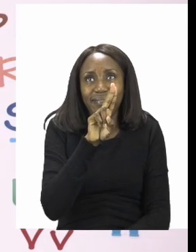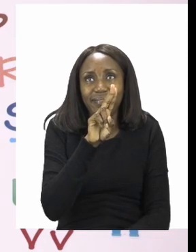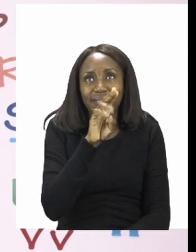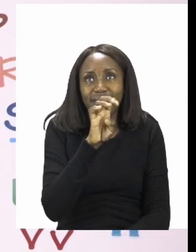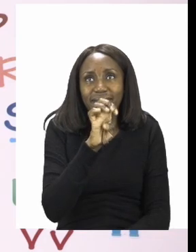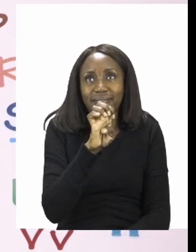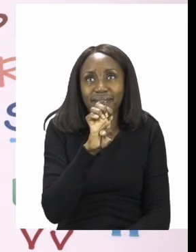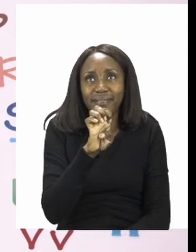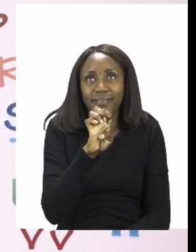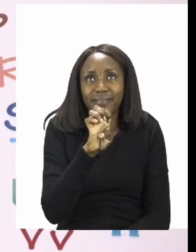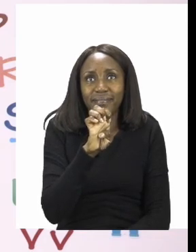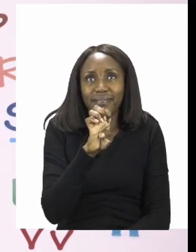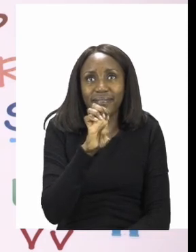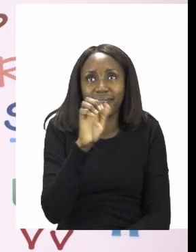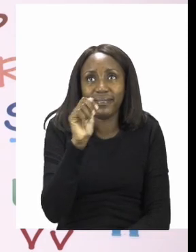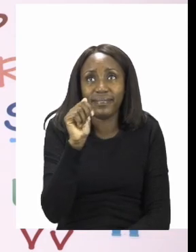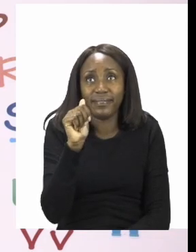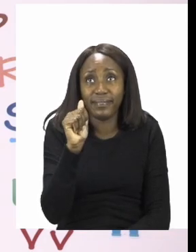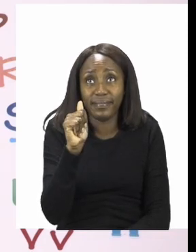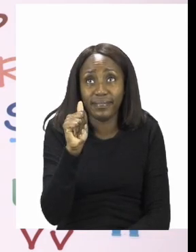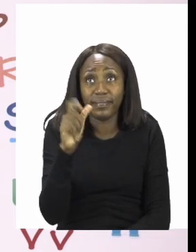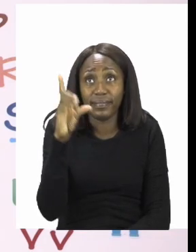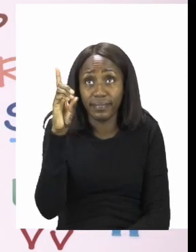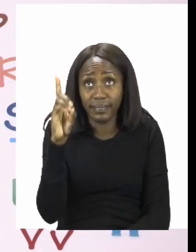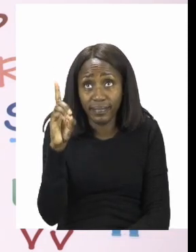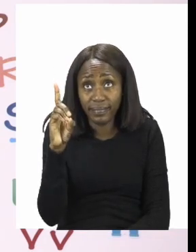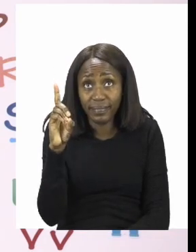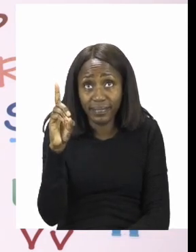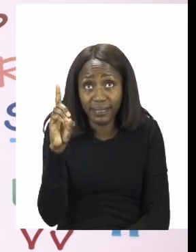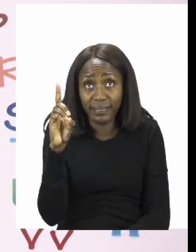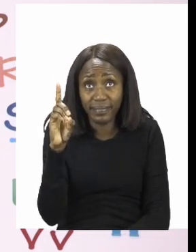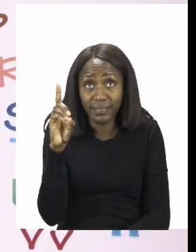to circle it in your booklet.